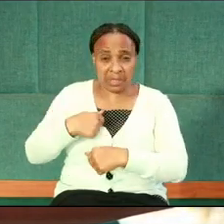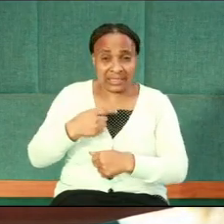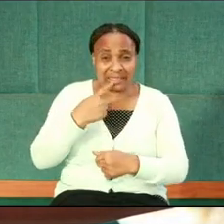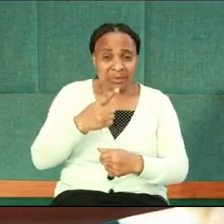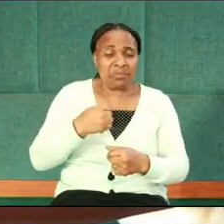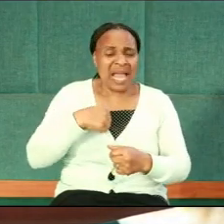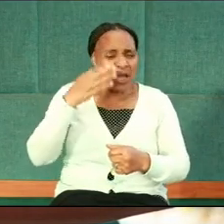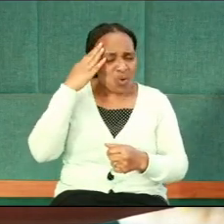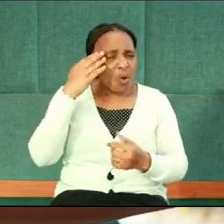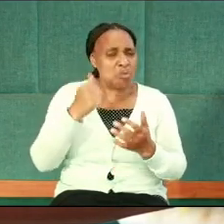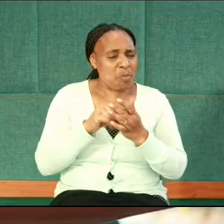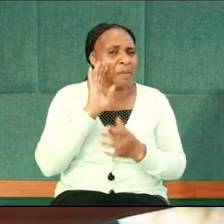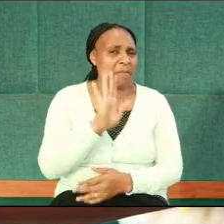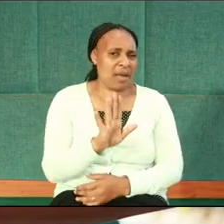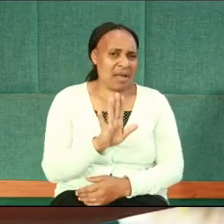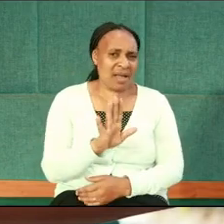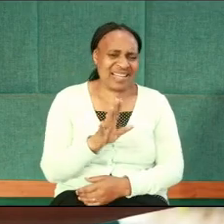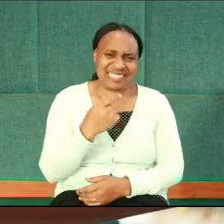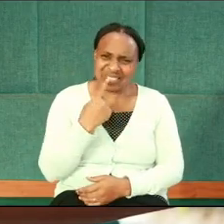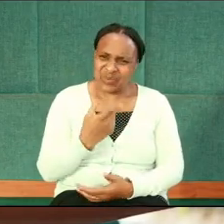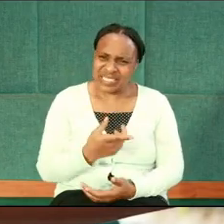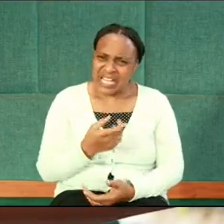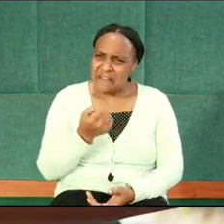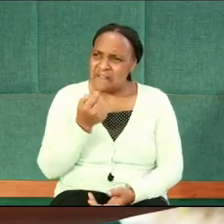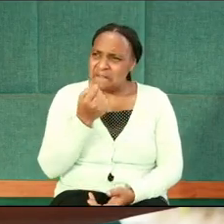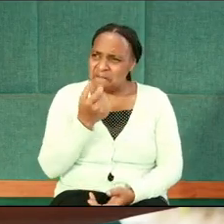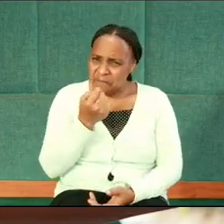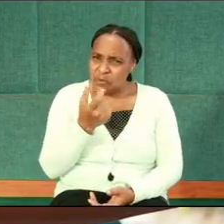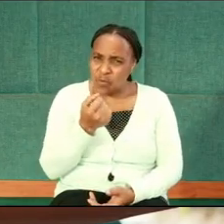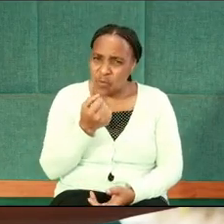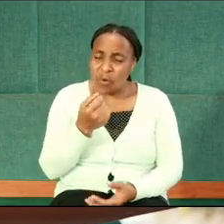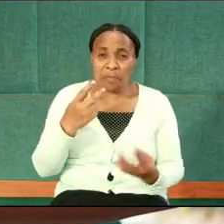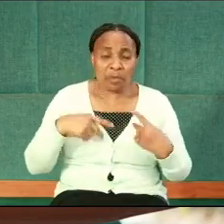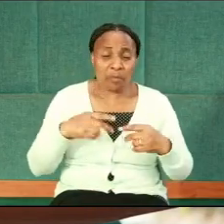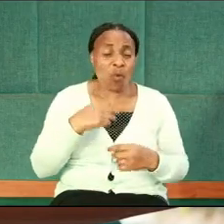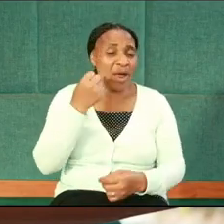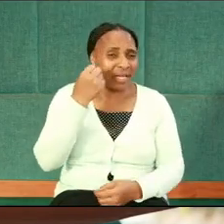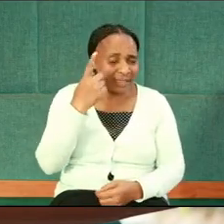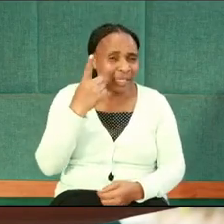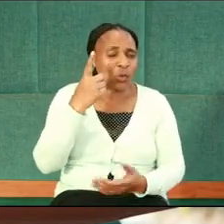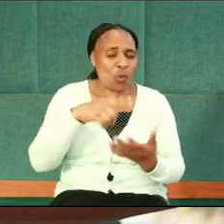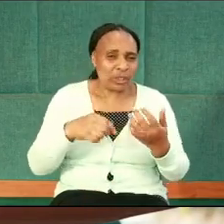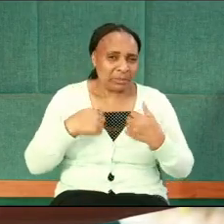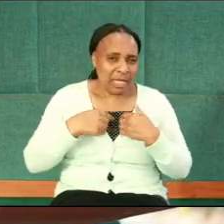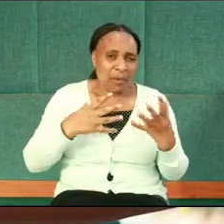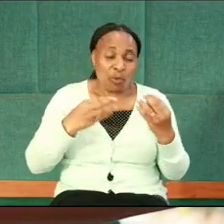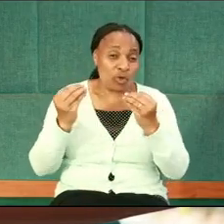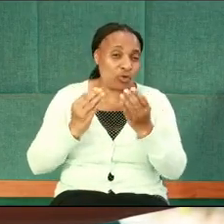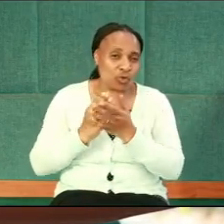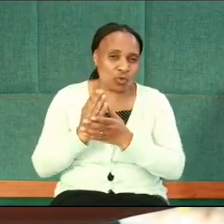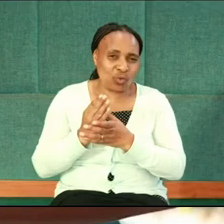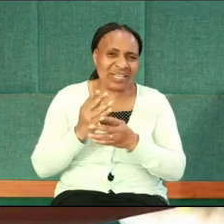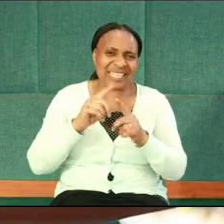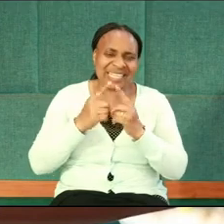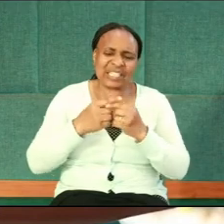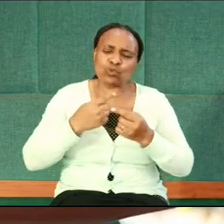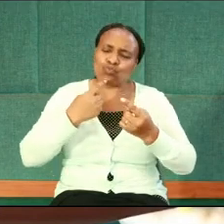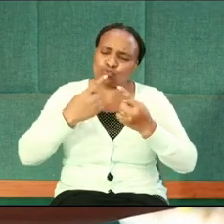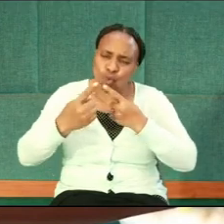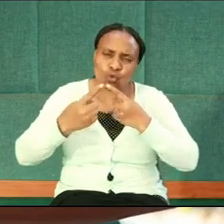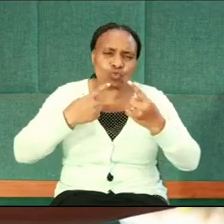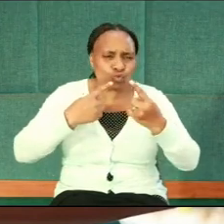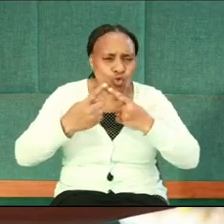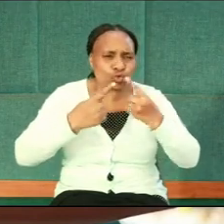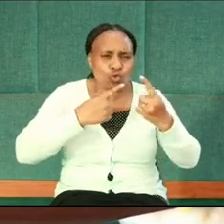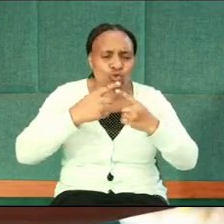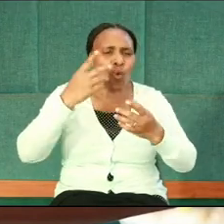your problem. And she said, phew, finally there is somebody who understands what I am going through. And she poured to me what that teacher